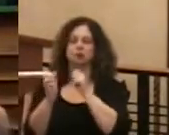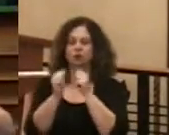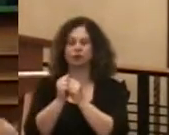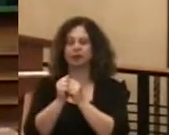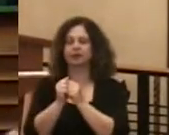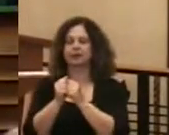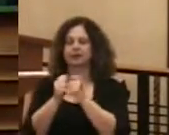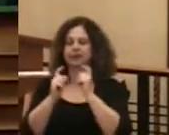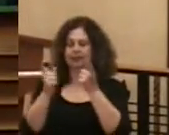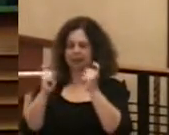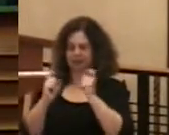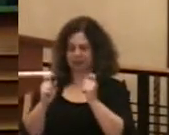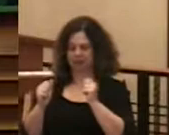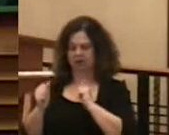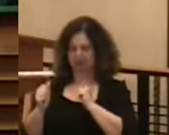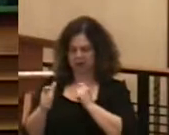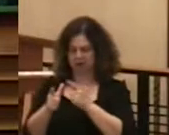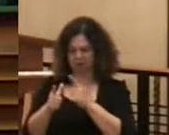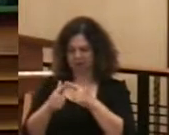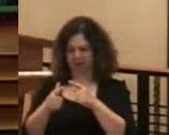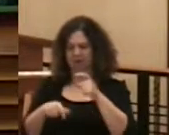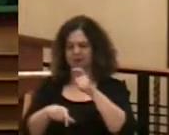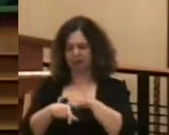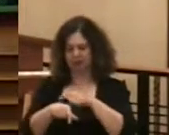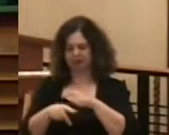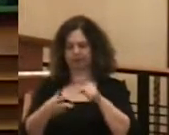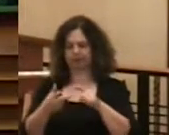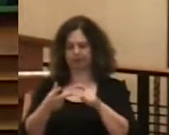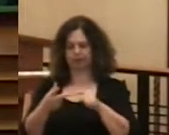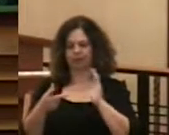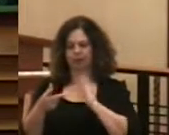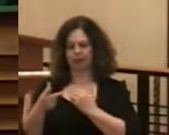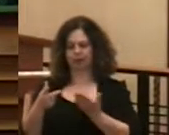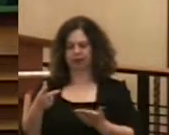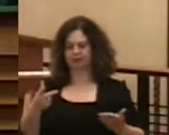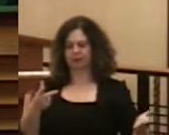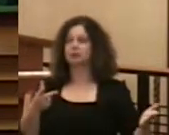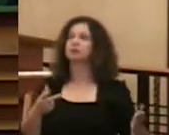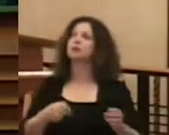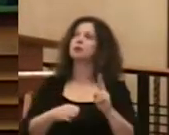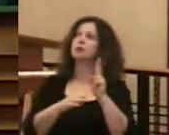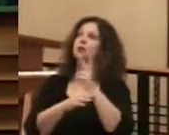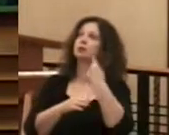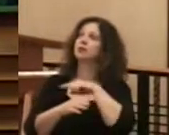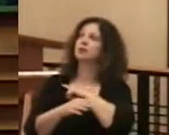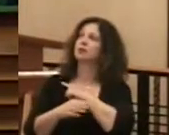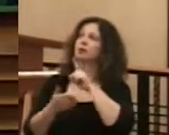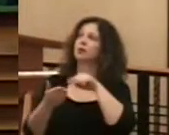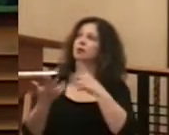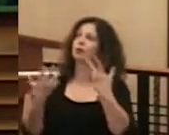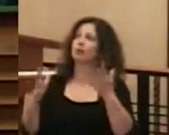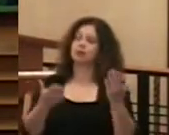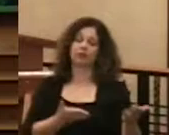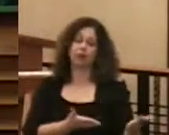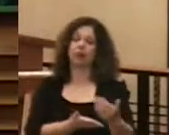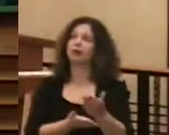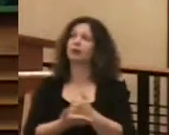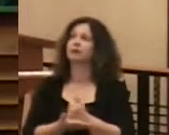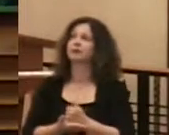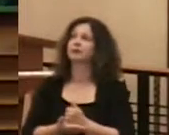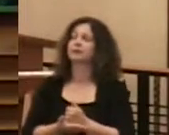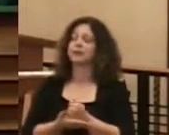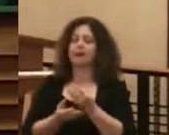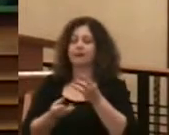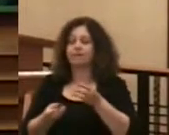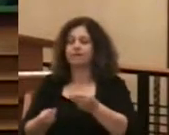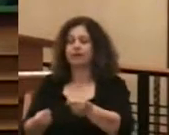gifts, ourselves, our time, and our possessions. Use us and what we have gathered in feeding the